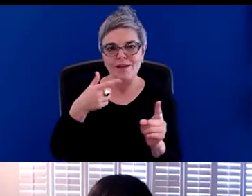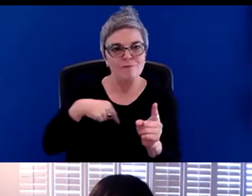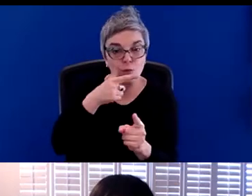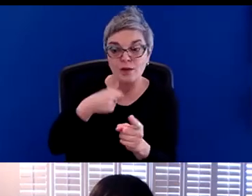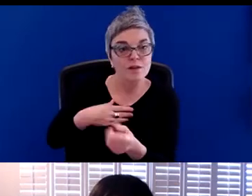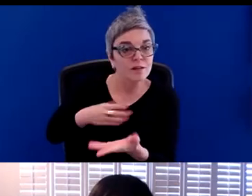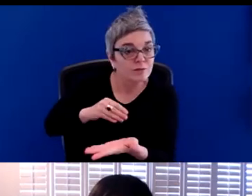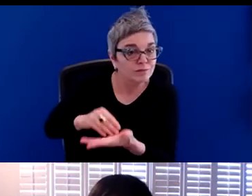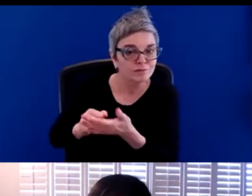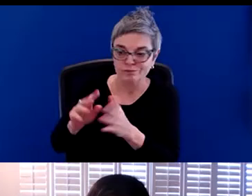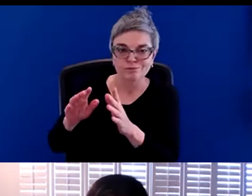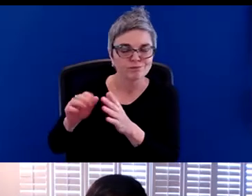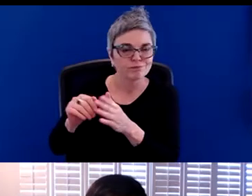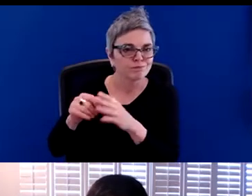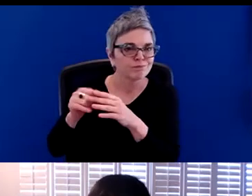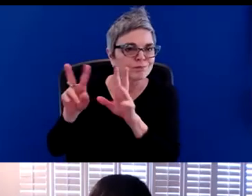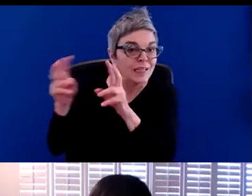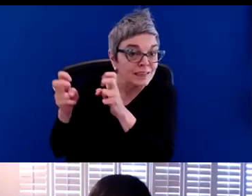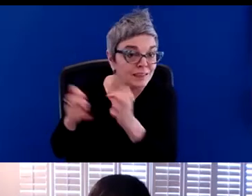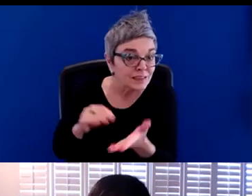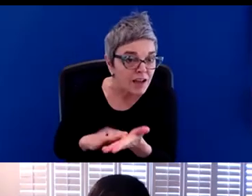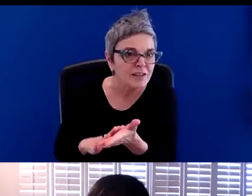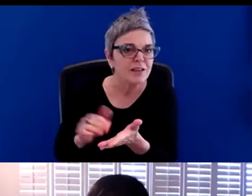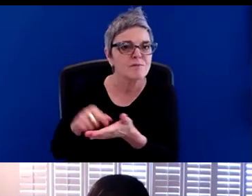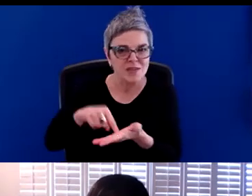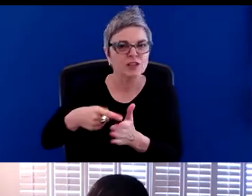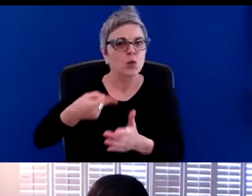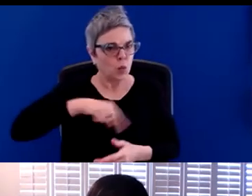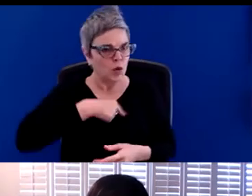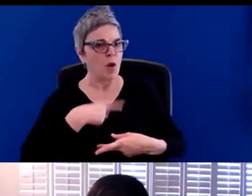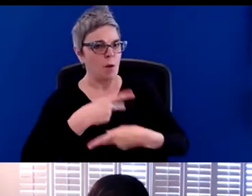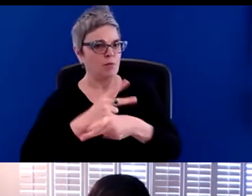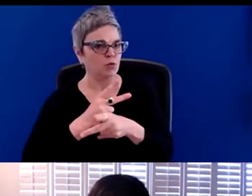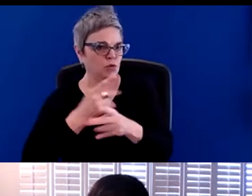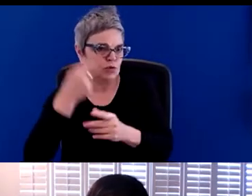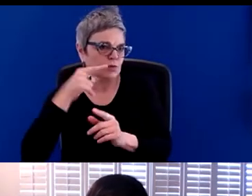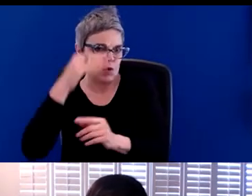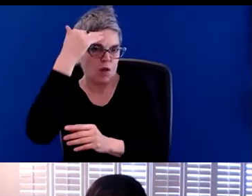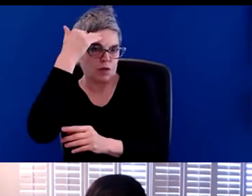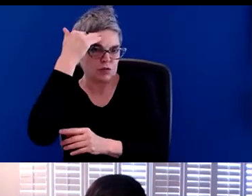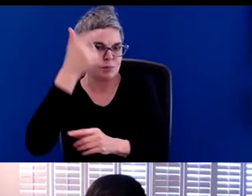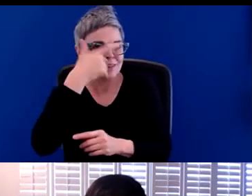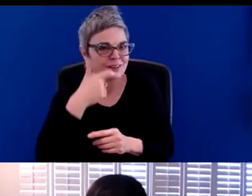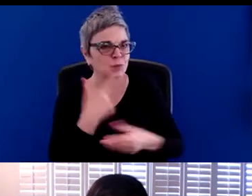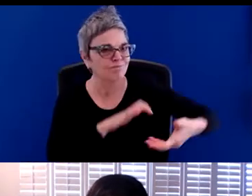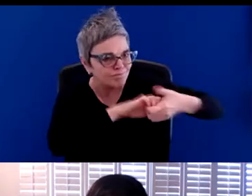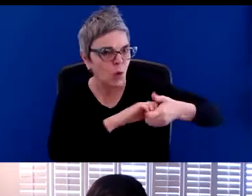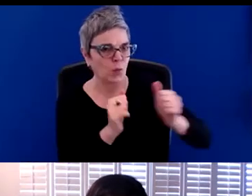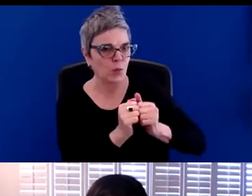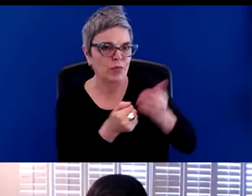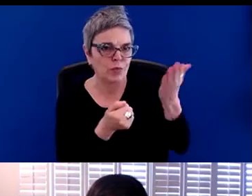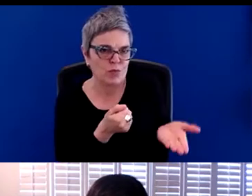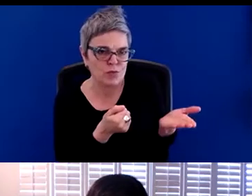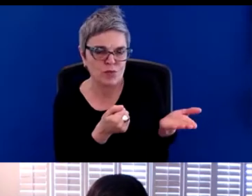So I think the politics of citation and the politics of authorship are both things